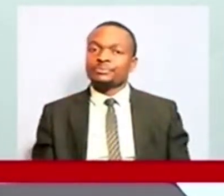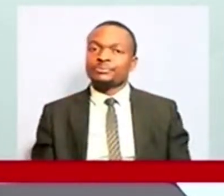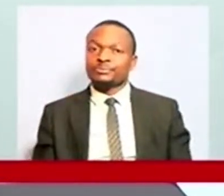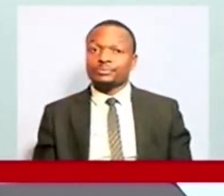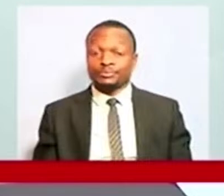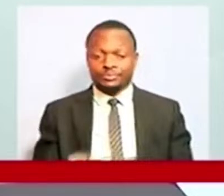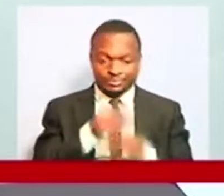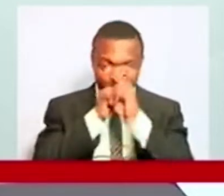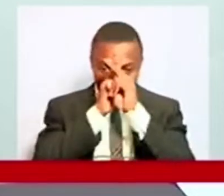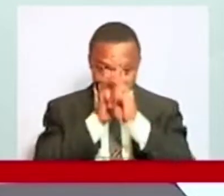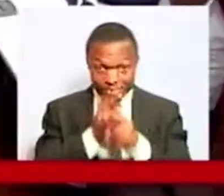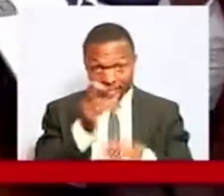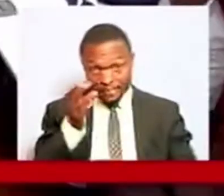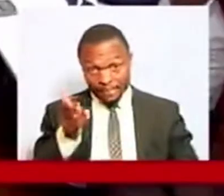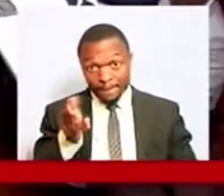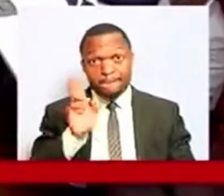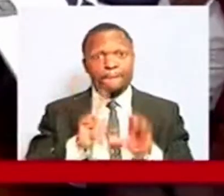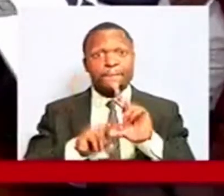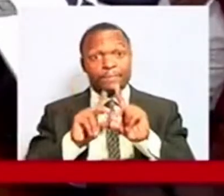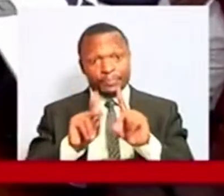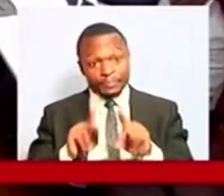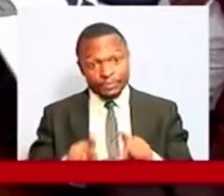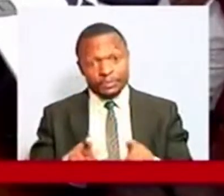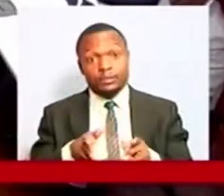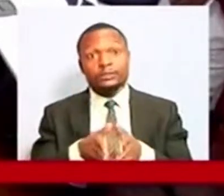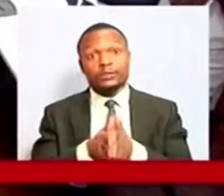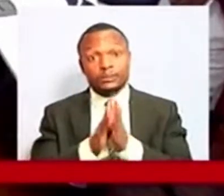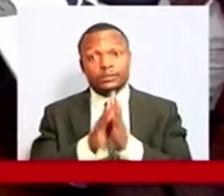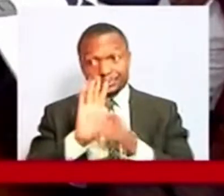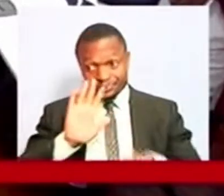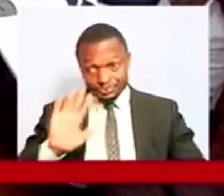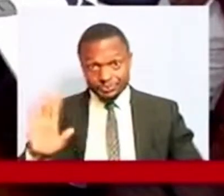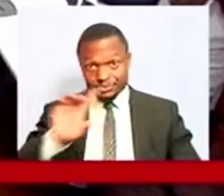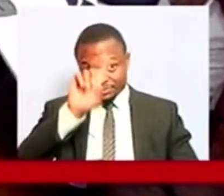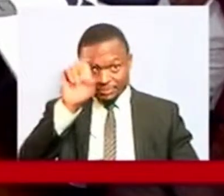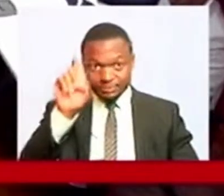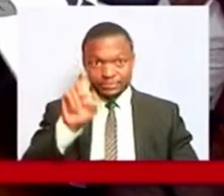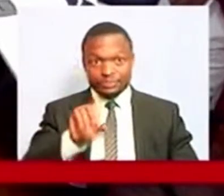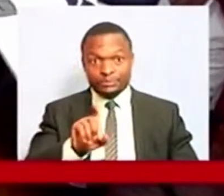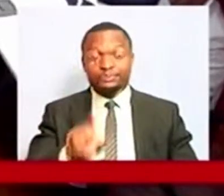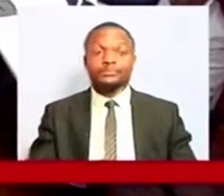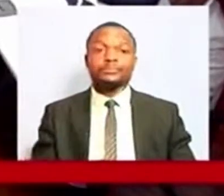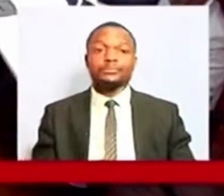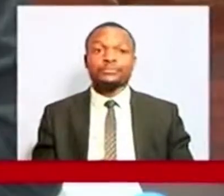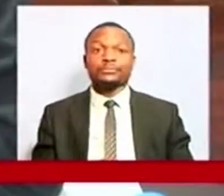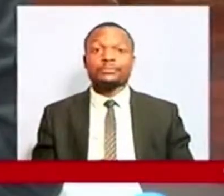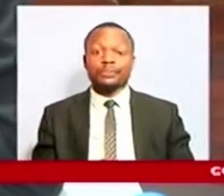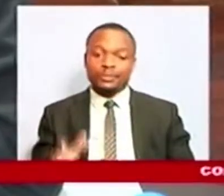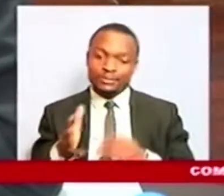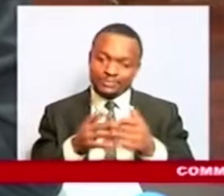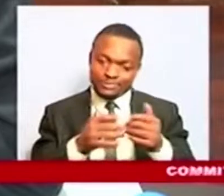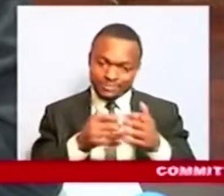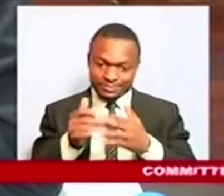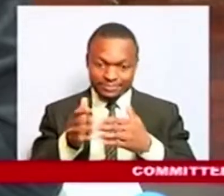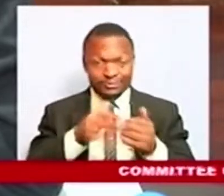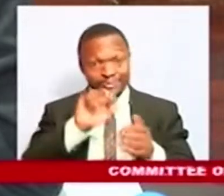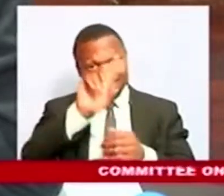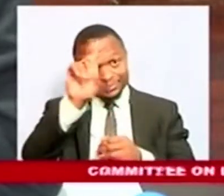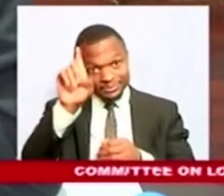Yes, Honorable? Chair, you asked my question. The simple question is,